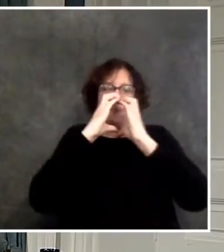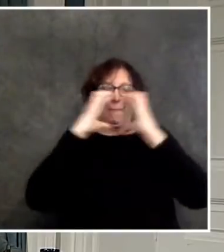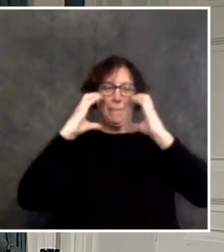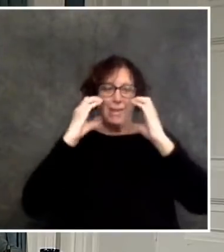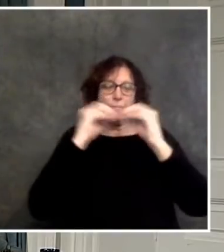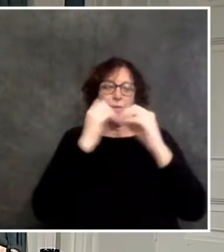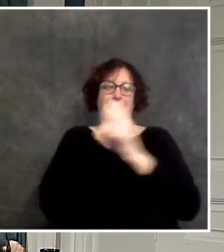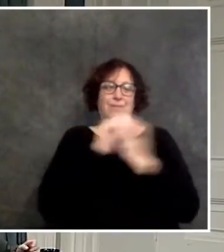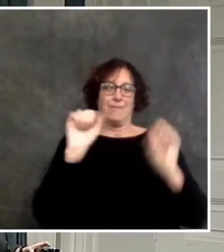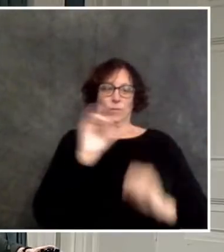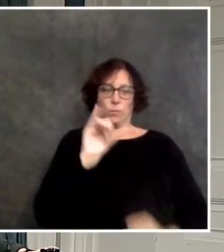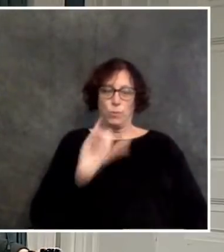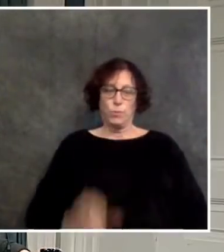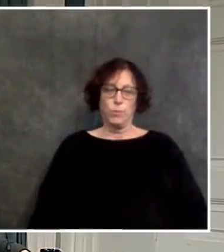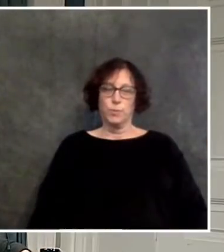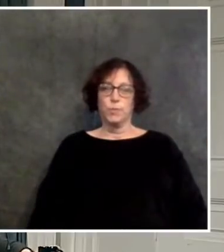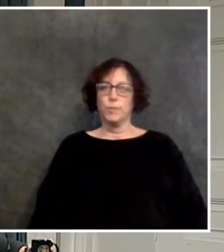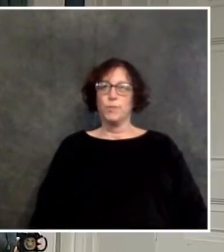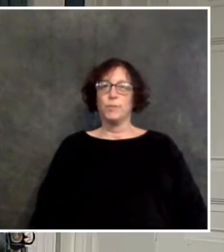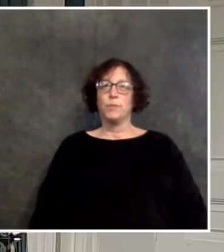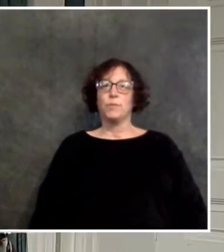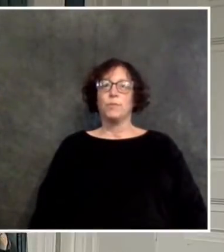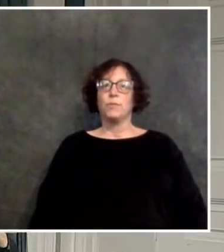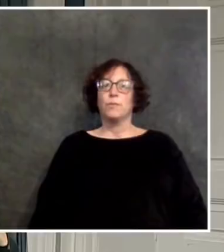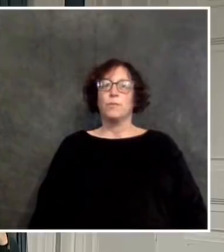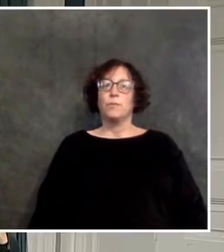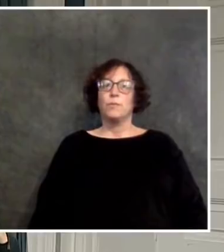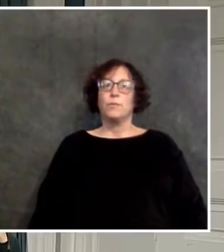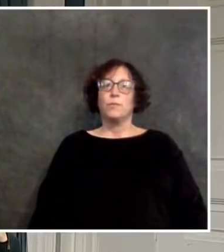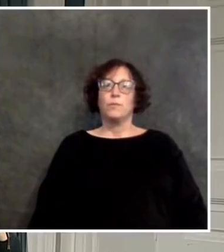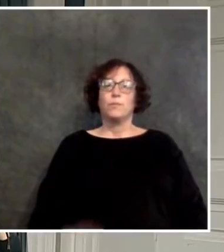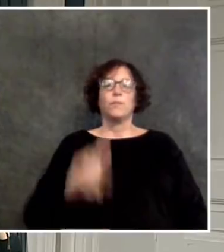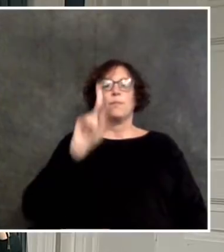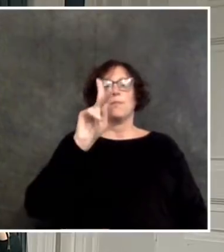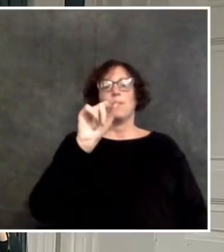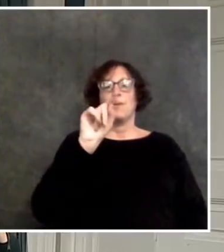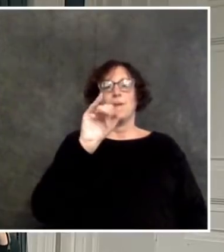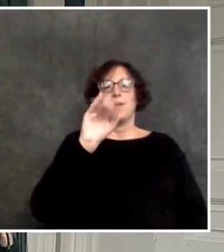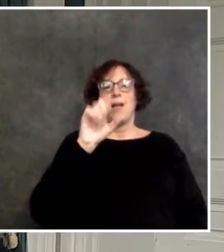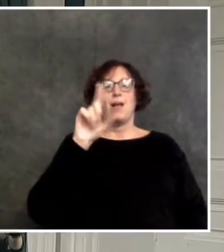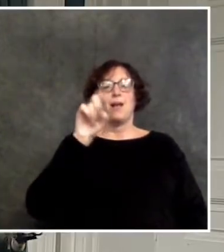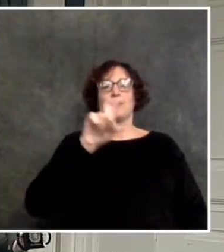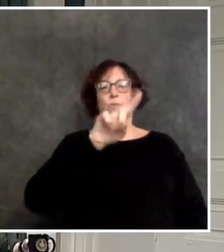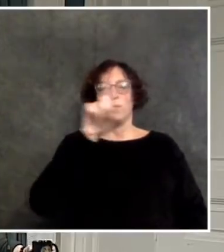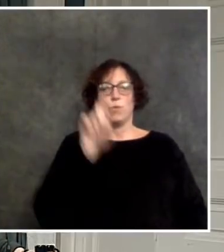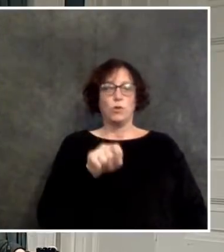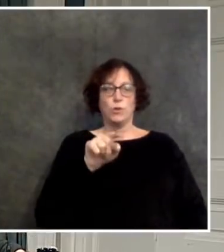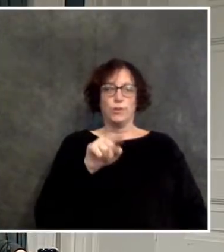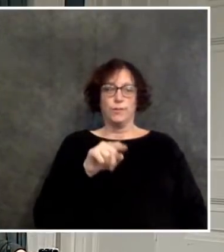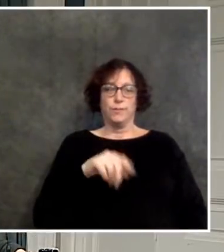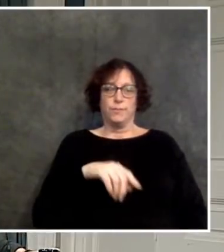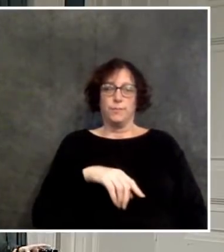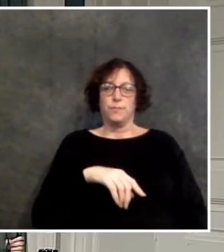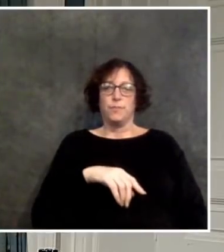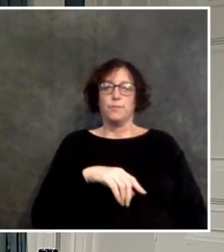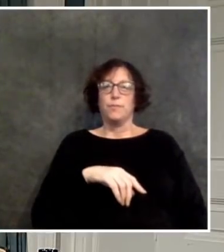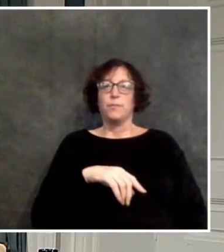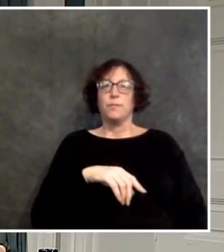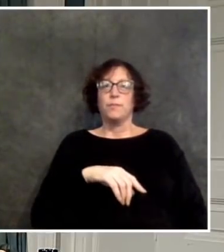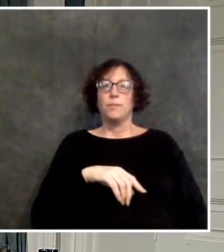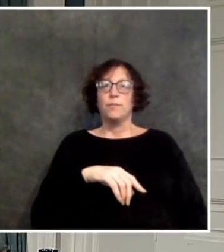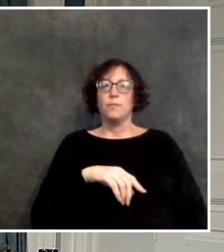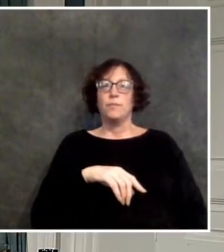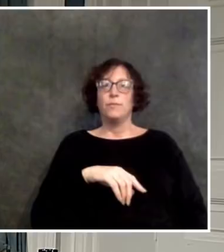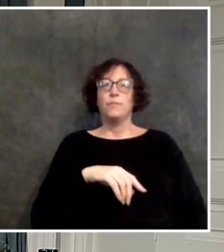Hey, Mayor, I just wanted to ask, Mr. Mayor, sorry, I wanted to ask you, kind of bouncing off of Yoav's question, if you're just